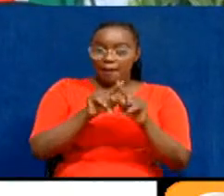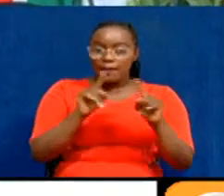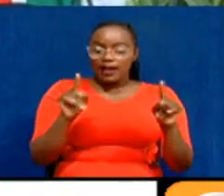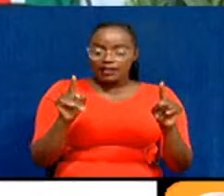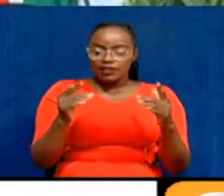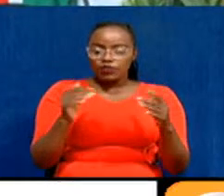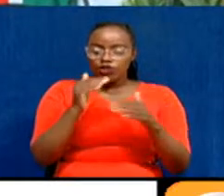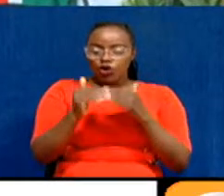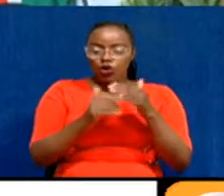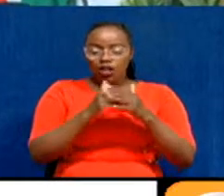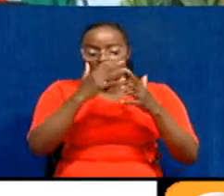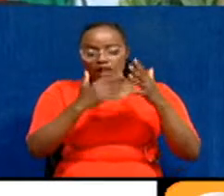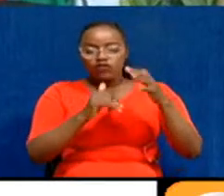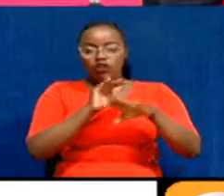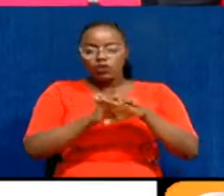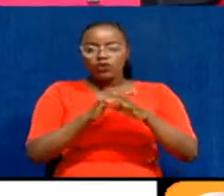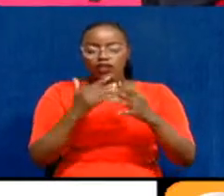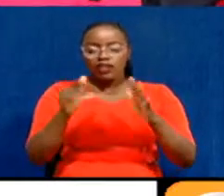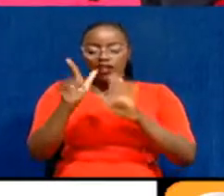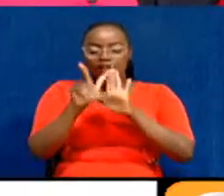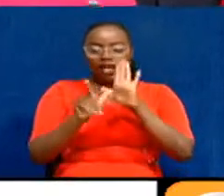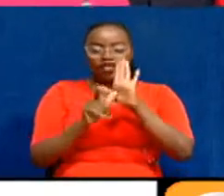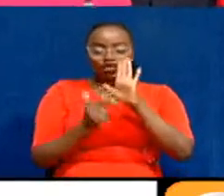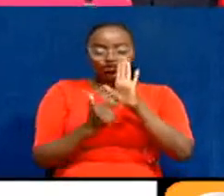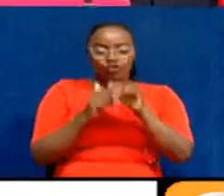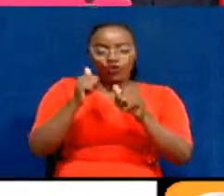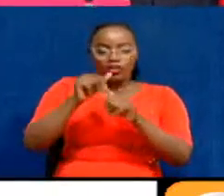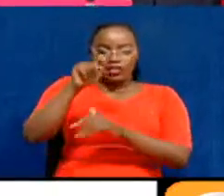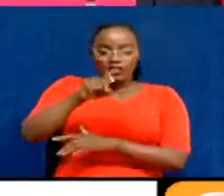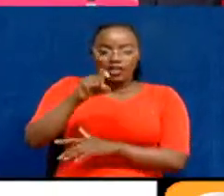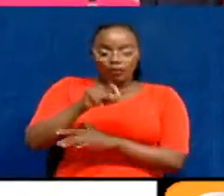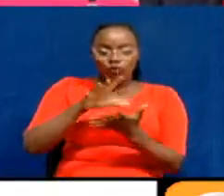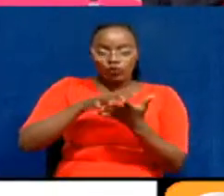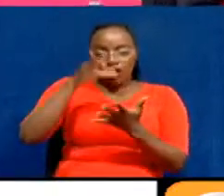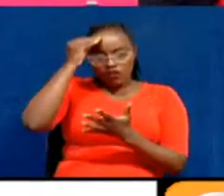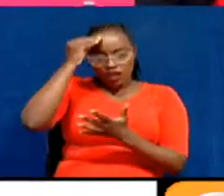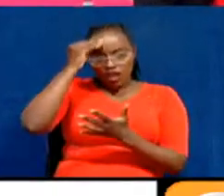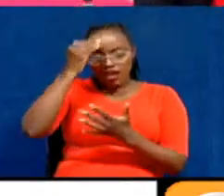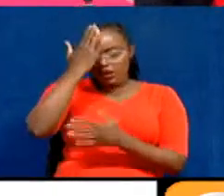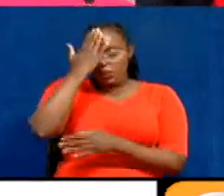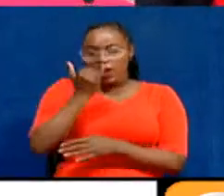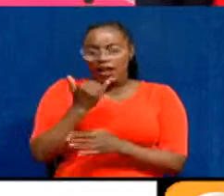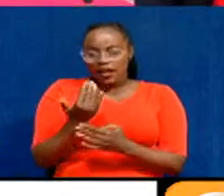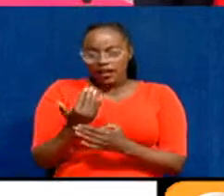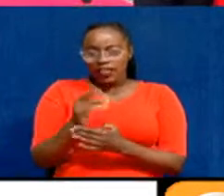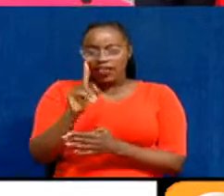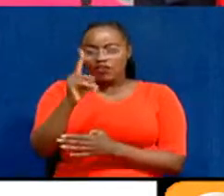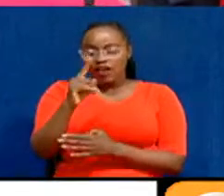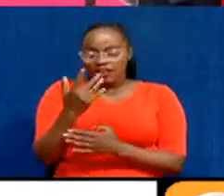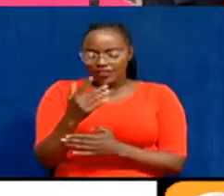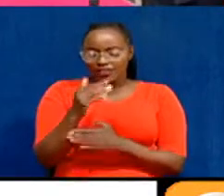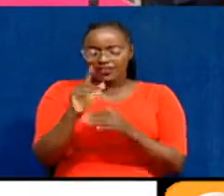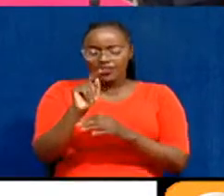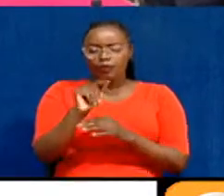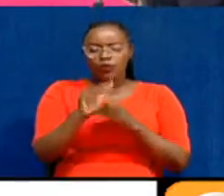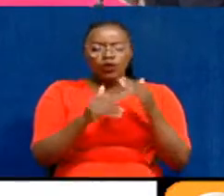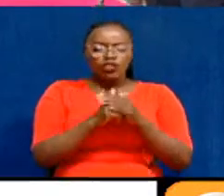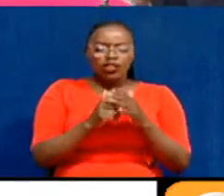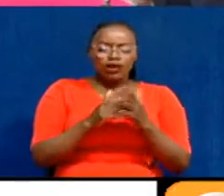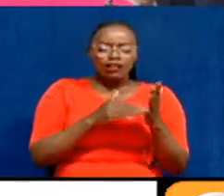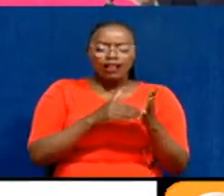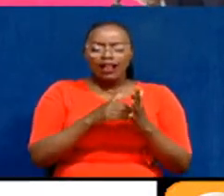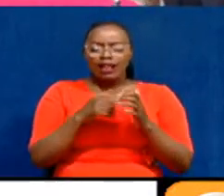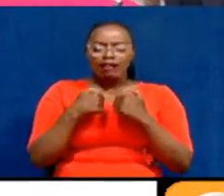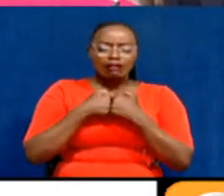But even with all that goodwill, there were some lessons which I think should have been learned, because the first term, with all the misukosuko